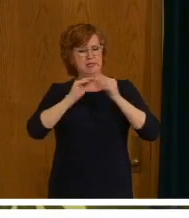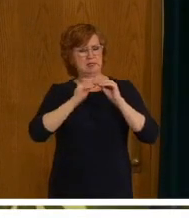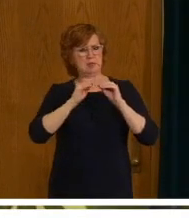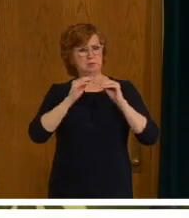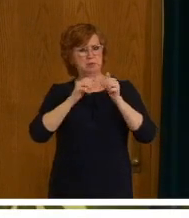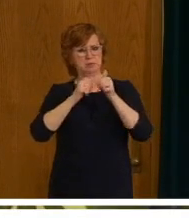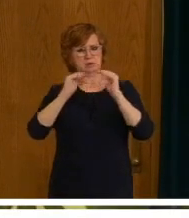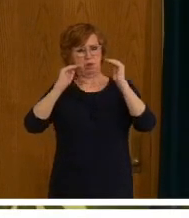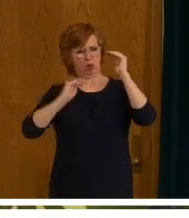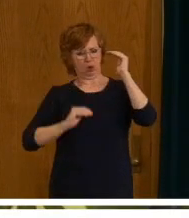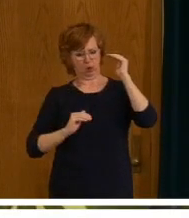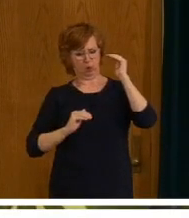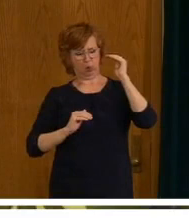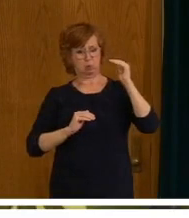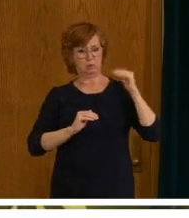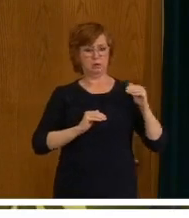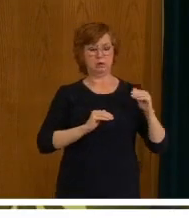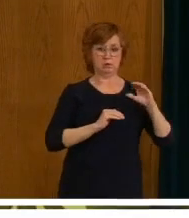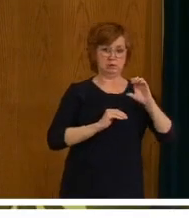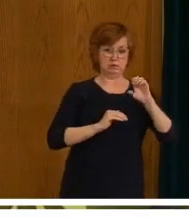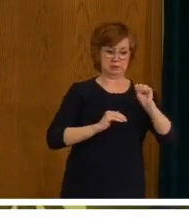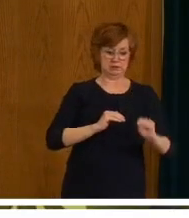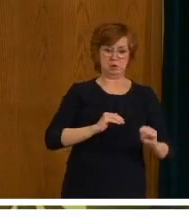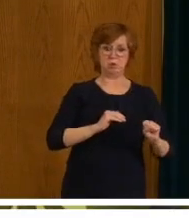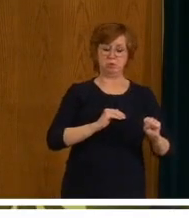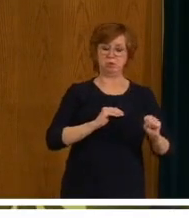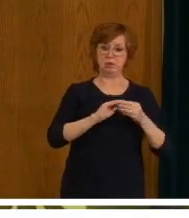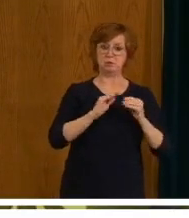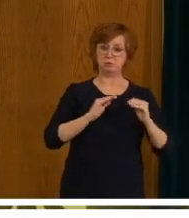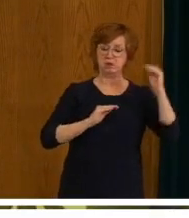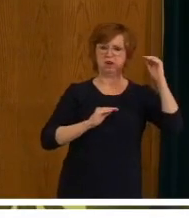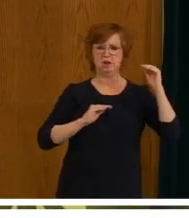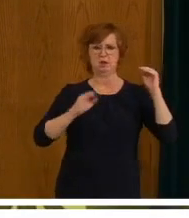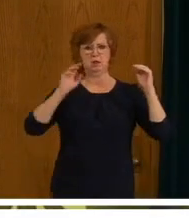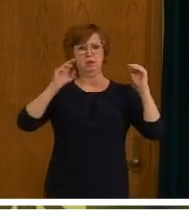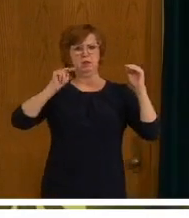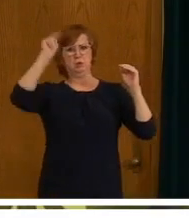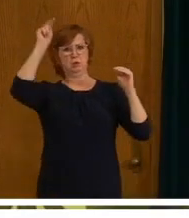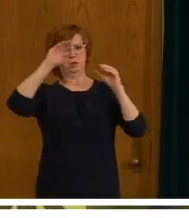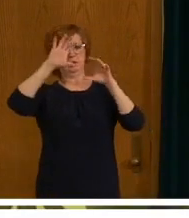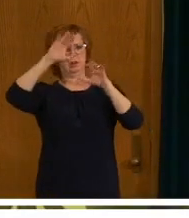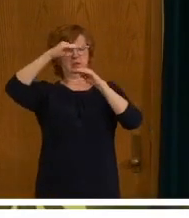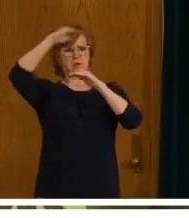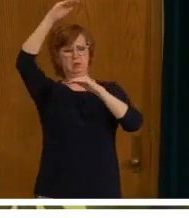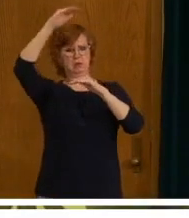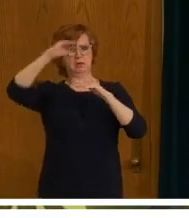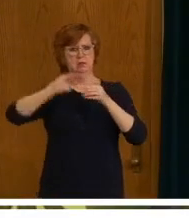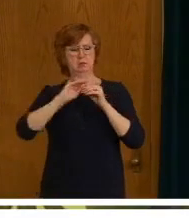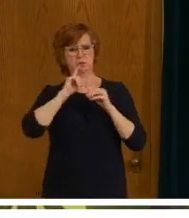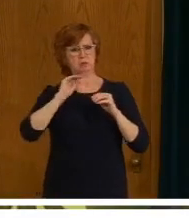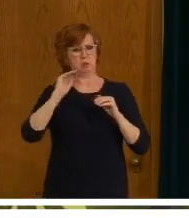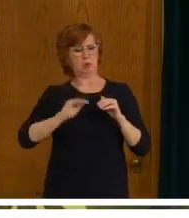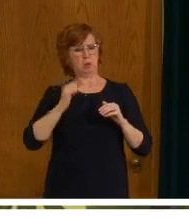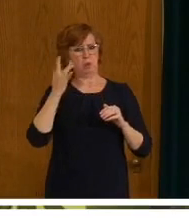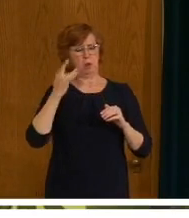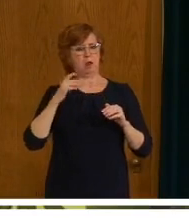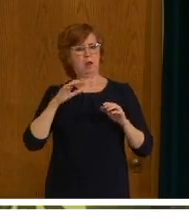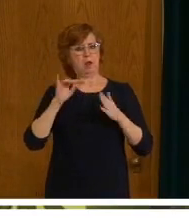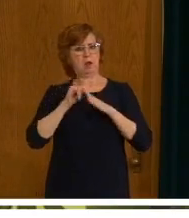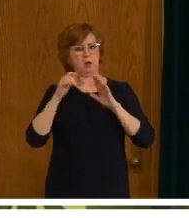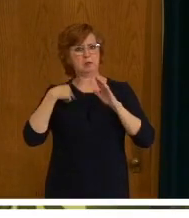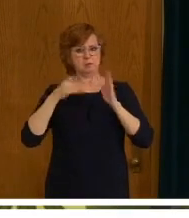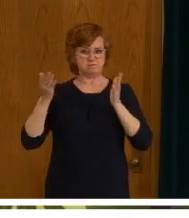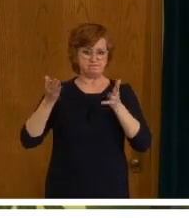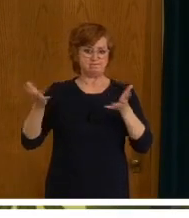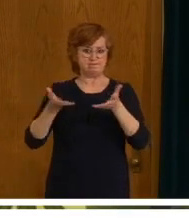Is there anything specific you might think about there to encourage people to get vaccinated? Scott or Dr. Shahab, any comments